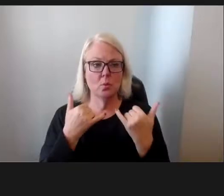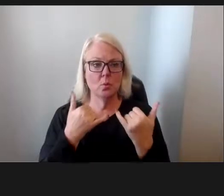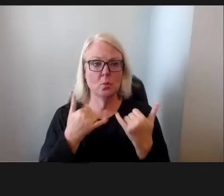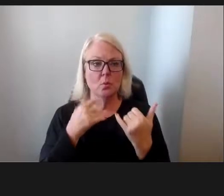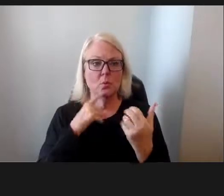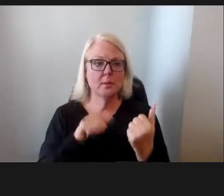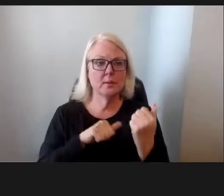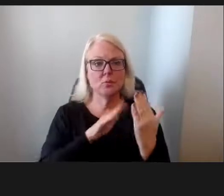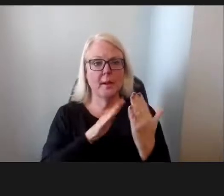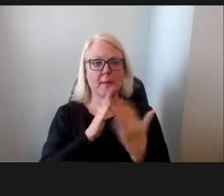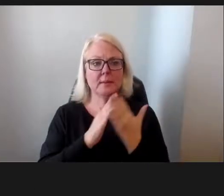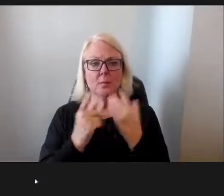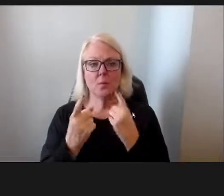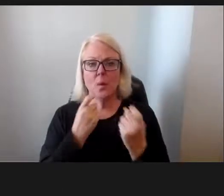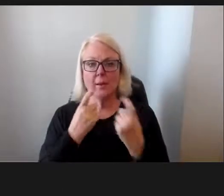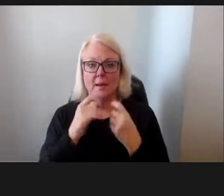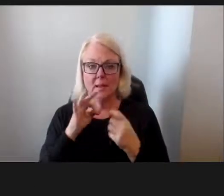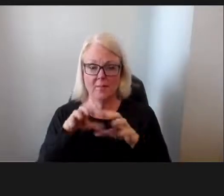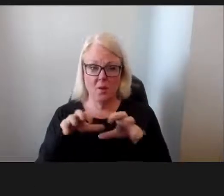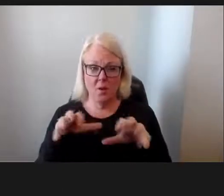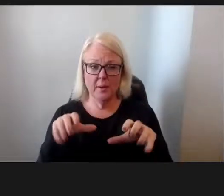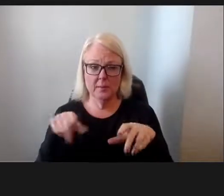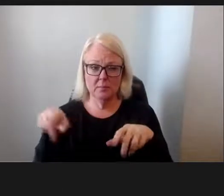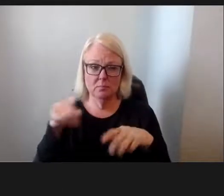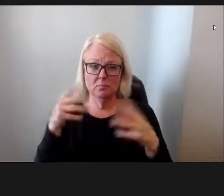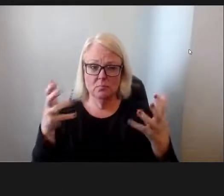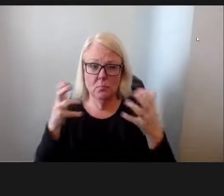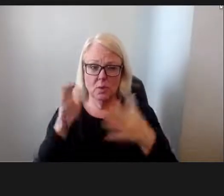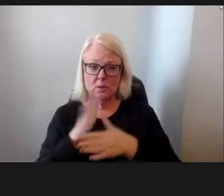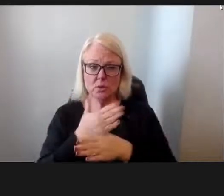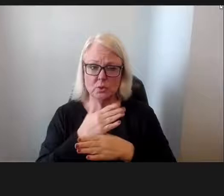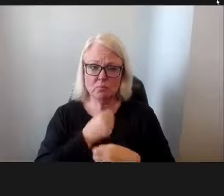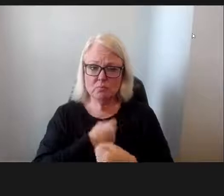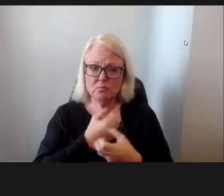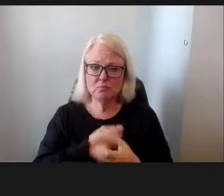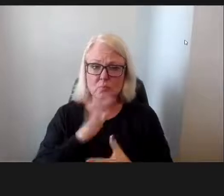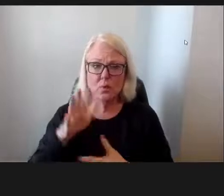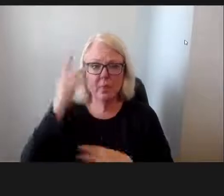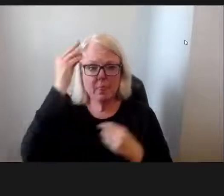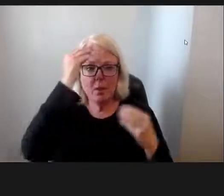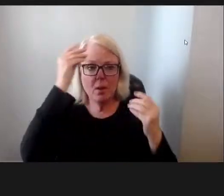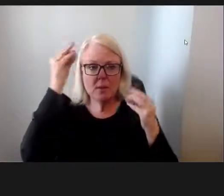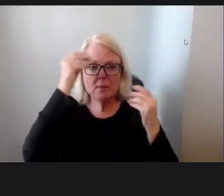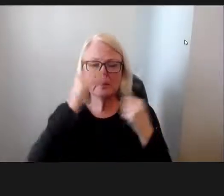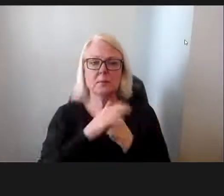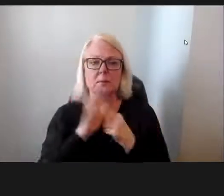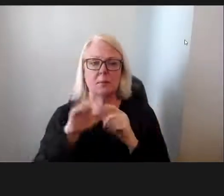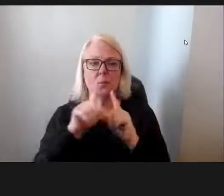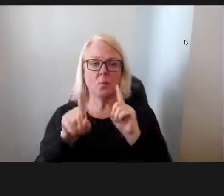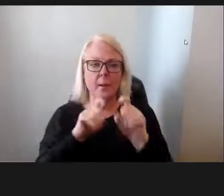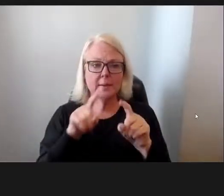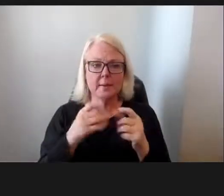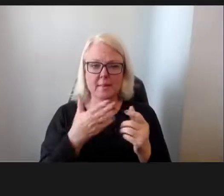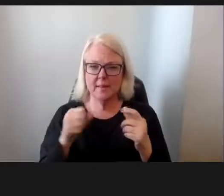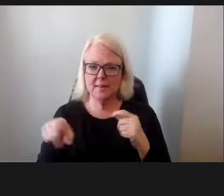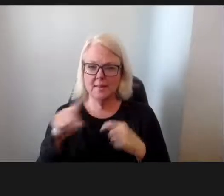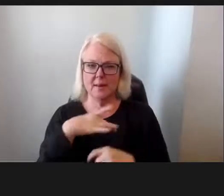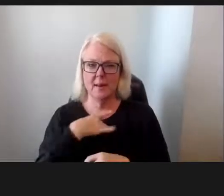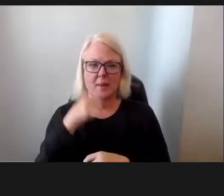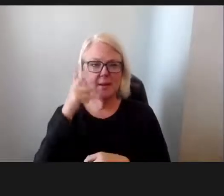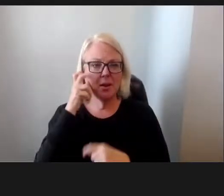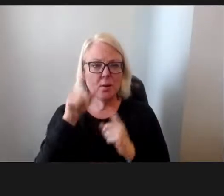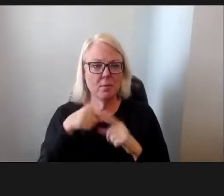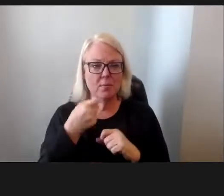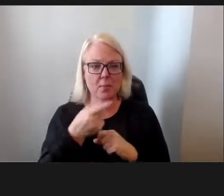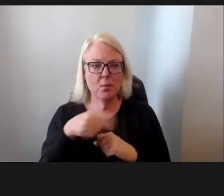address some questions if folks in the audience would like to share their thoughts, their questions, things they'd like to hear from you about.